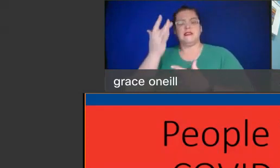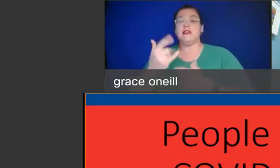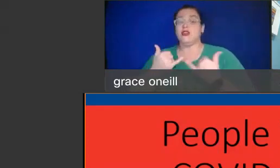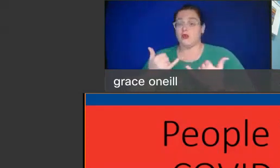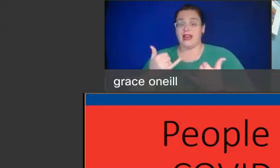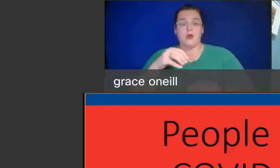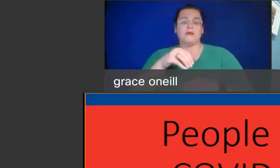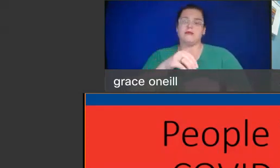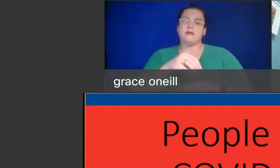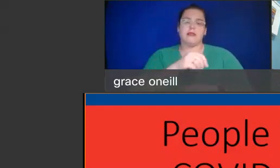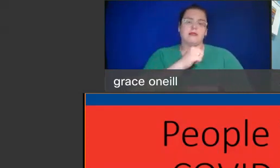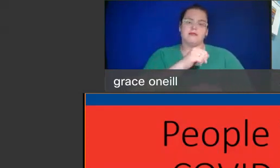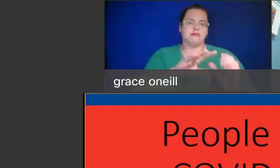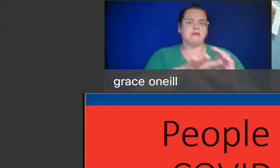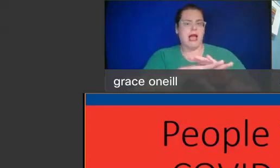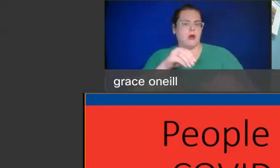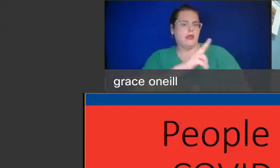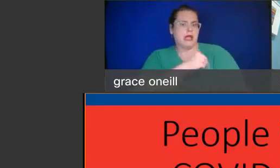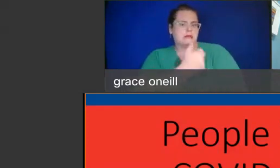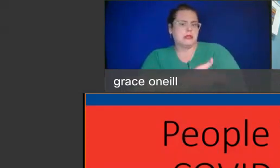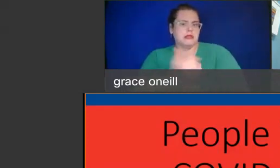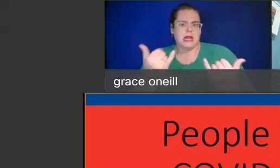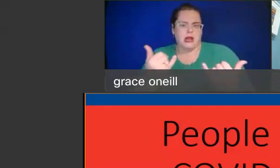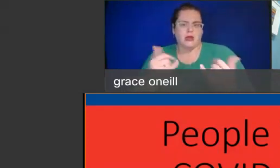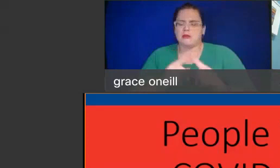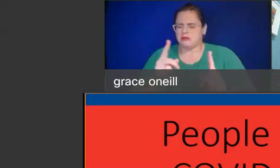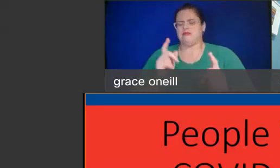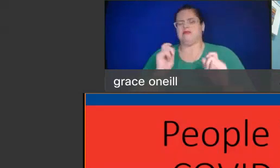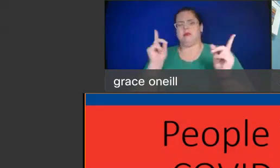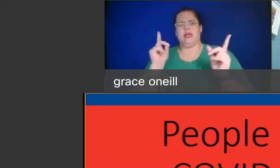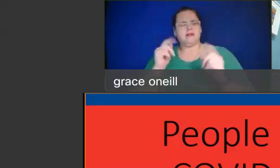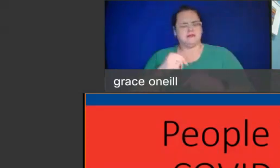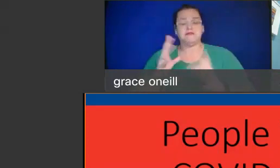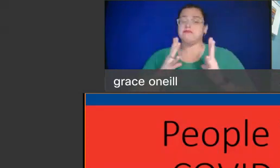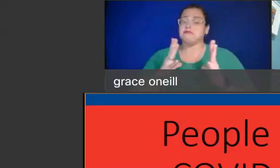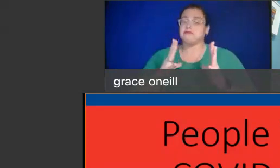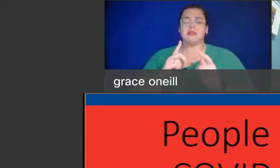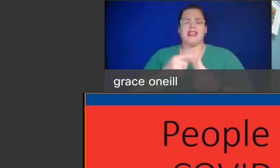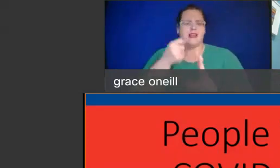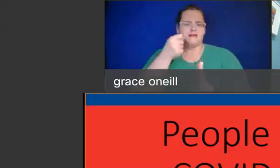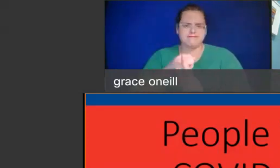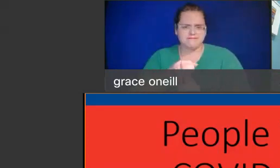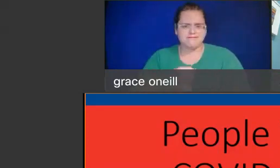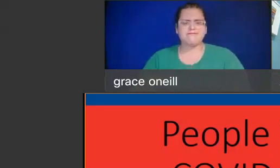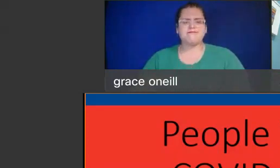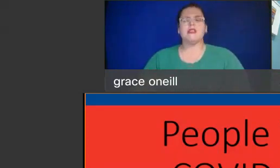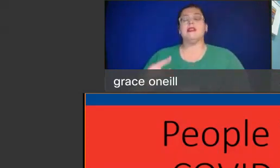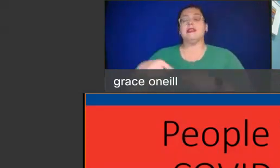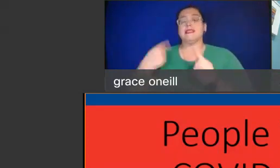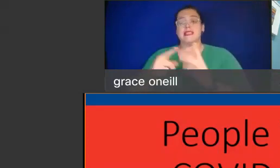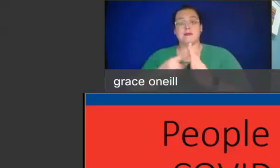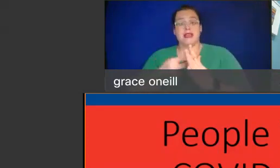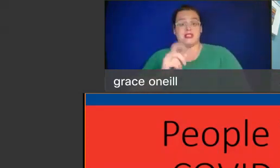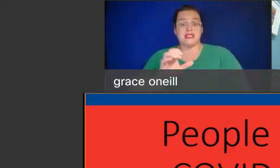in the hospital. Since the beginning of December, 8 people have been hospitalized, and there are currently none in